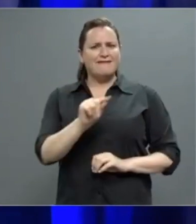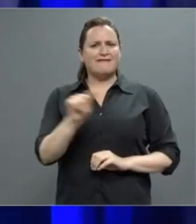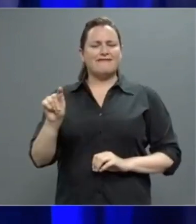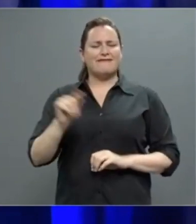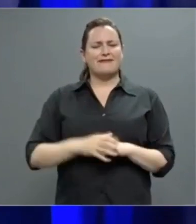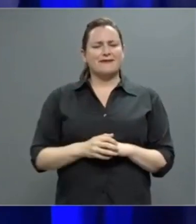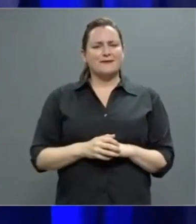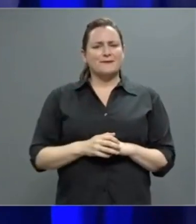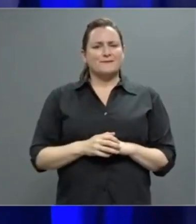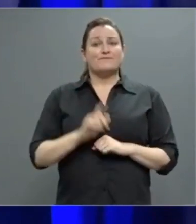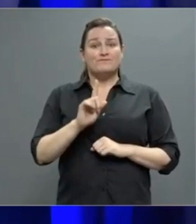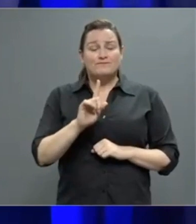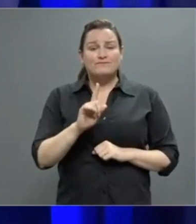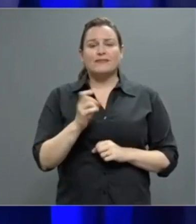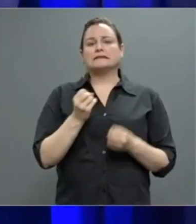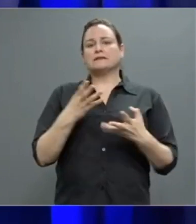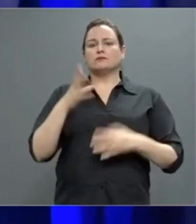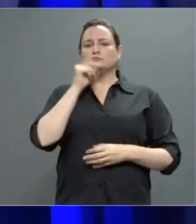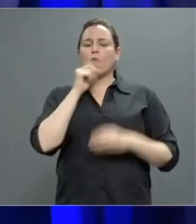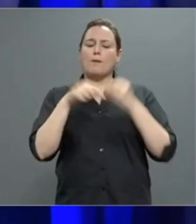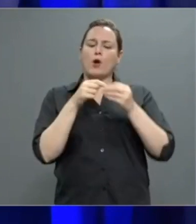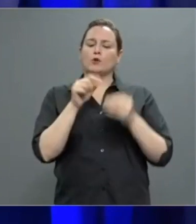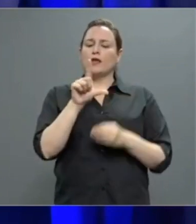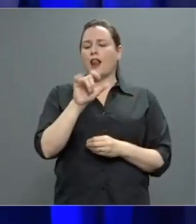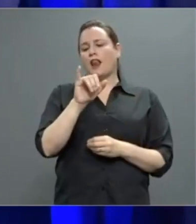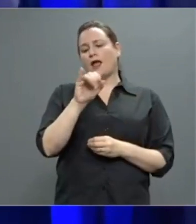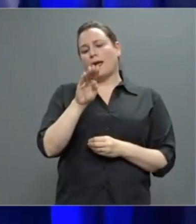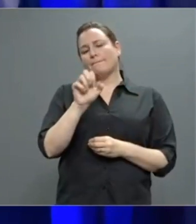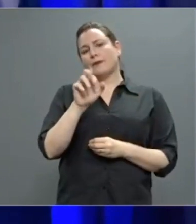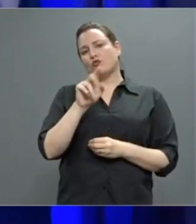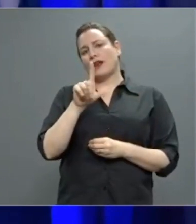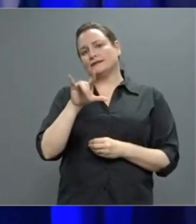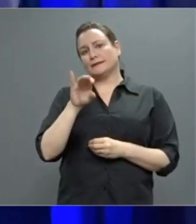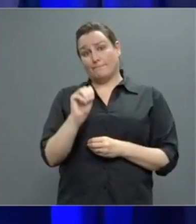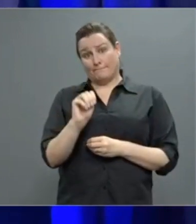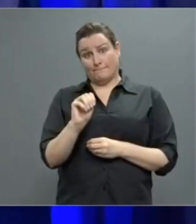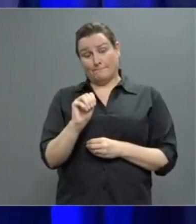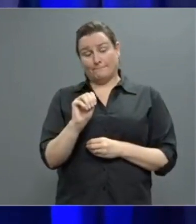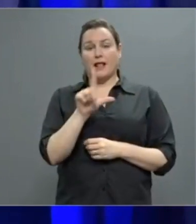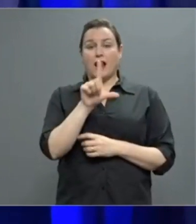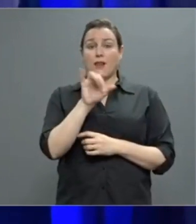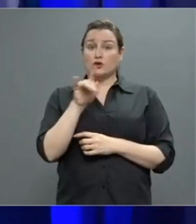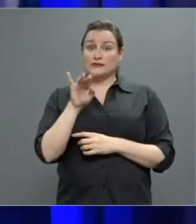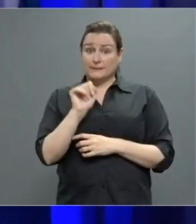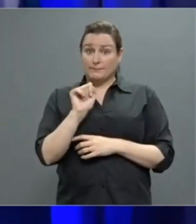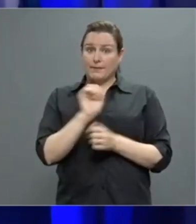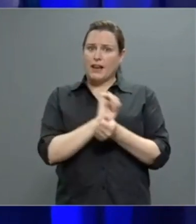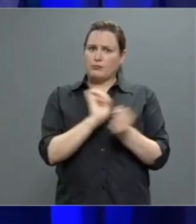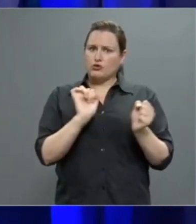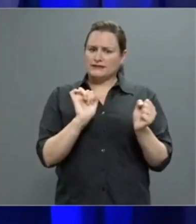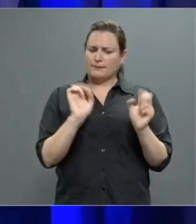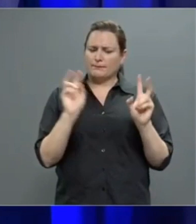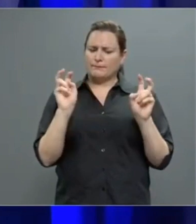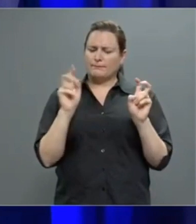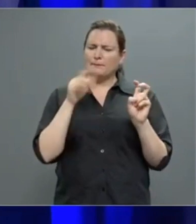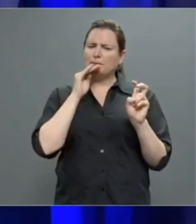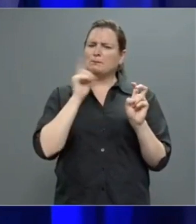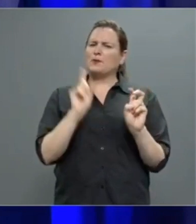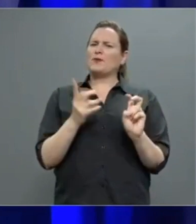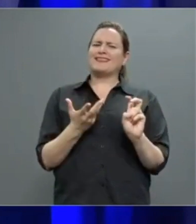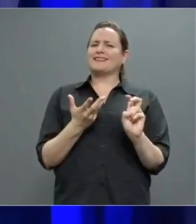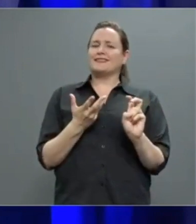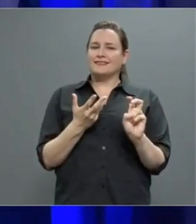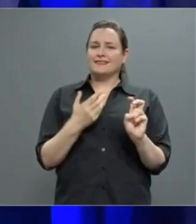about the meaning of liberalism in today's world. But for me, liberalism in its purest form is a commitment to give power